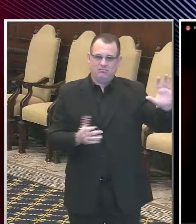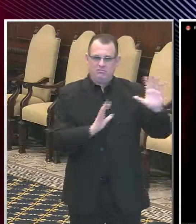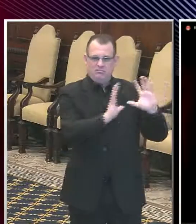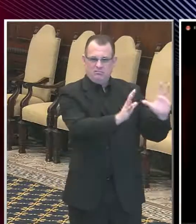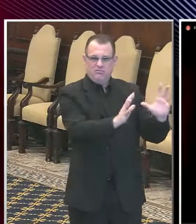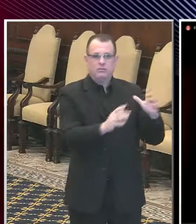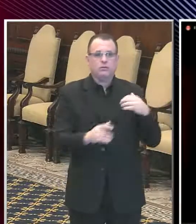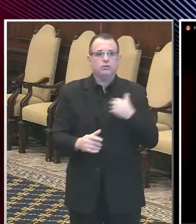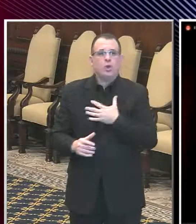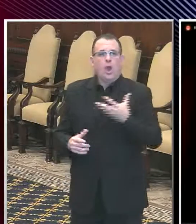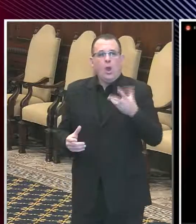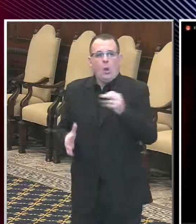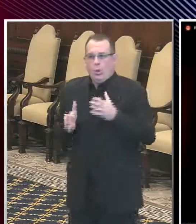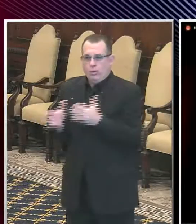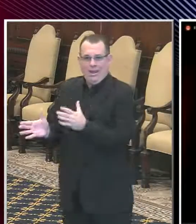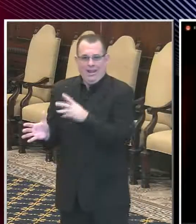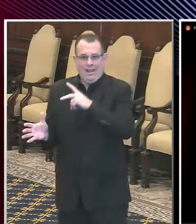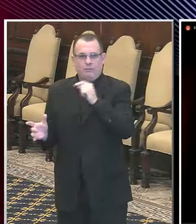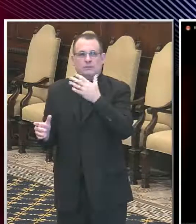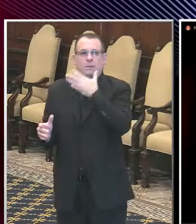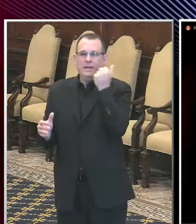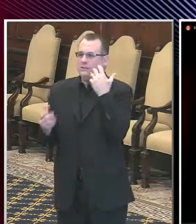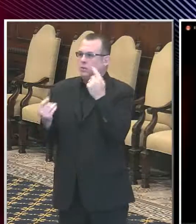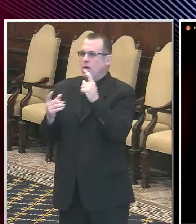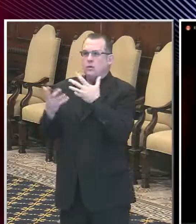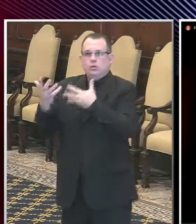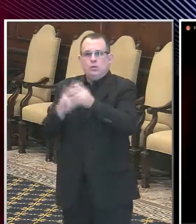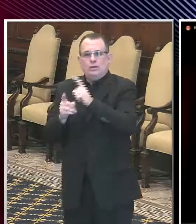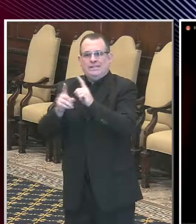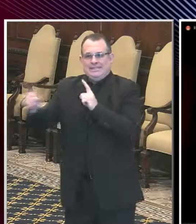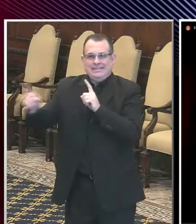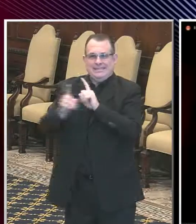safe, get people better, and try to get people back to work. And what